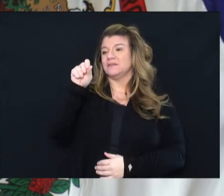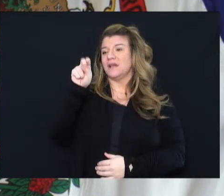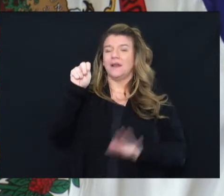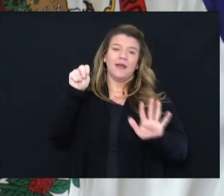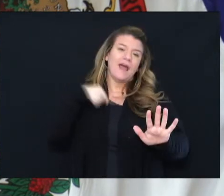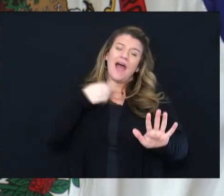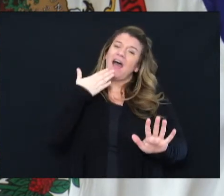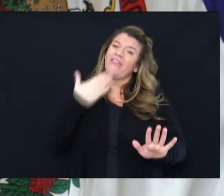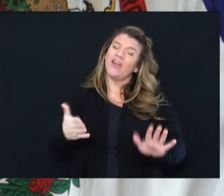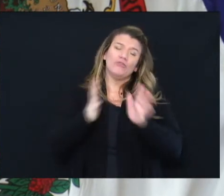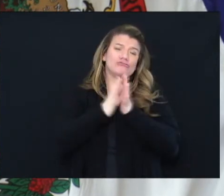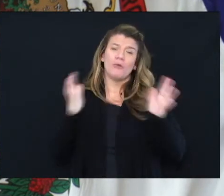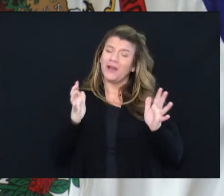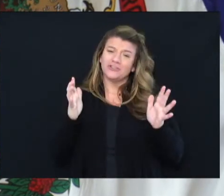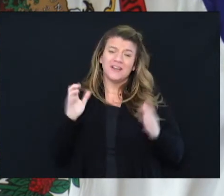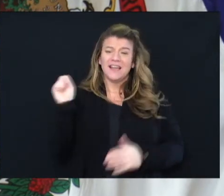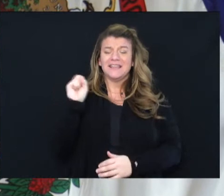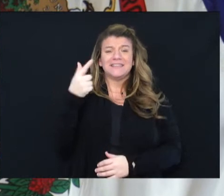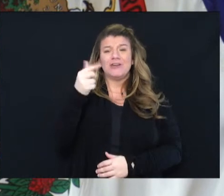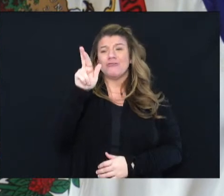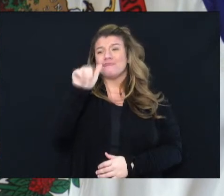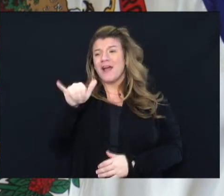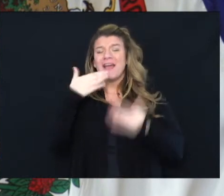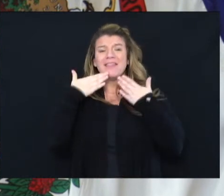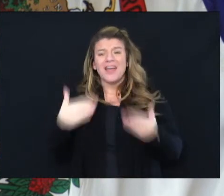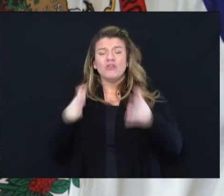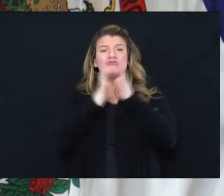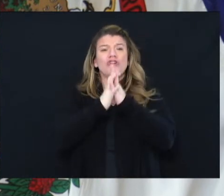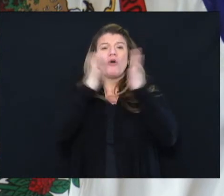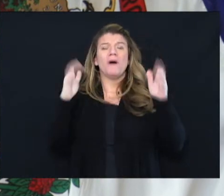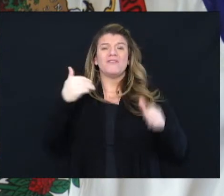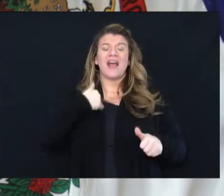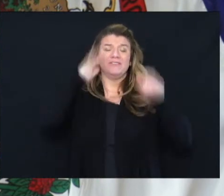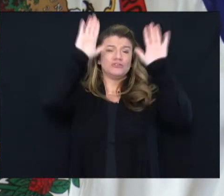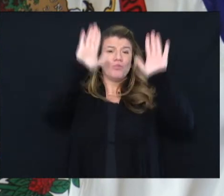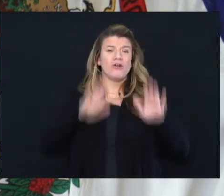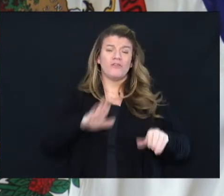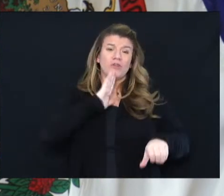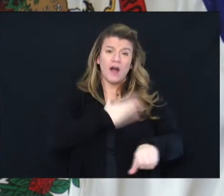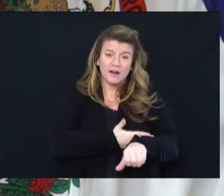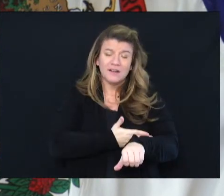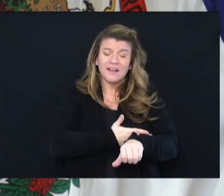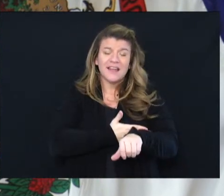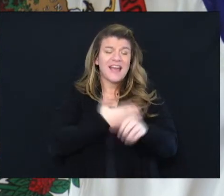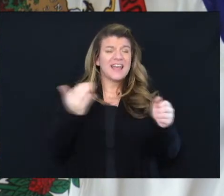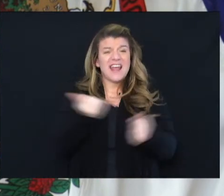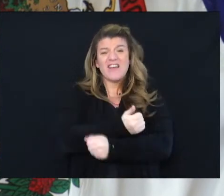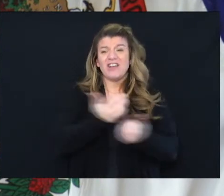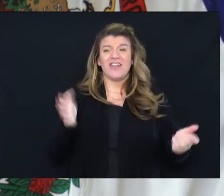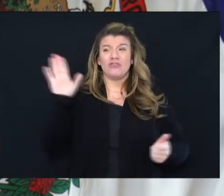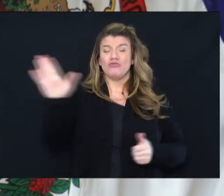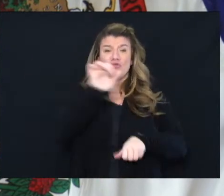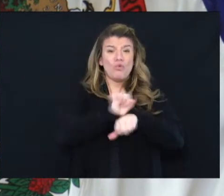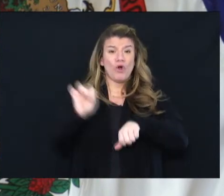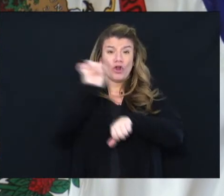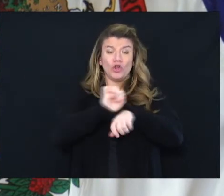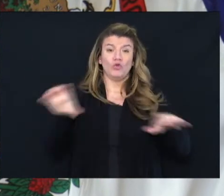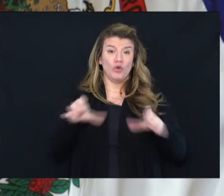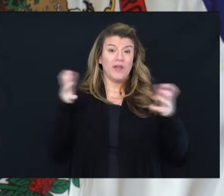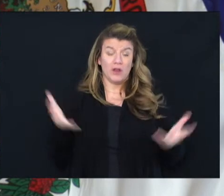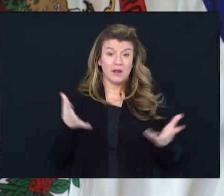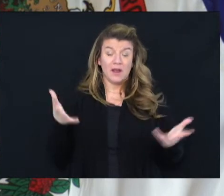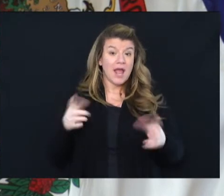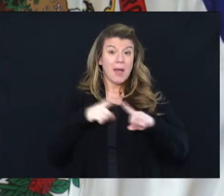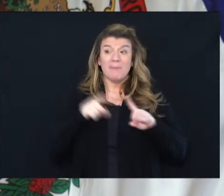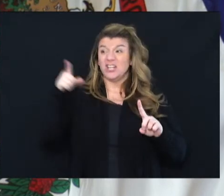so much. And Senator Grady, thank you so much for having this wonderful daughter and all the great work you do here and everything. But